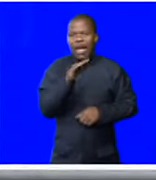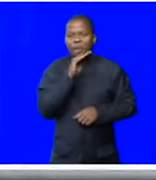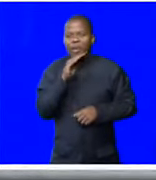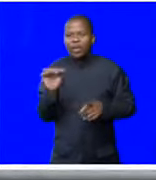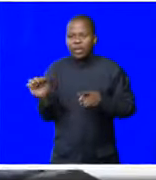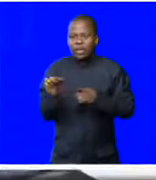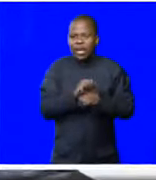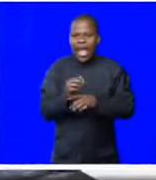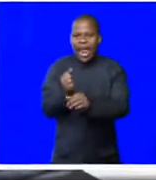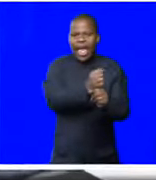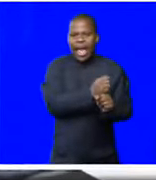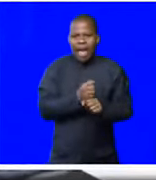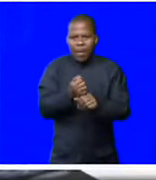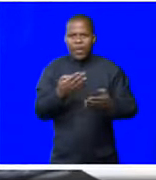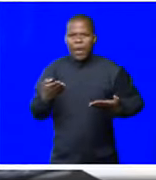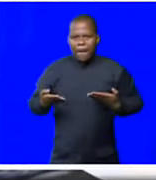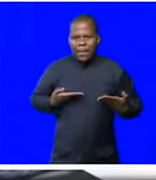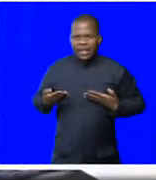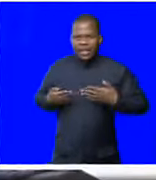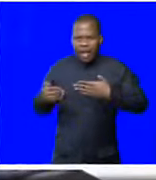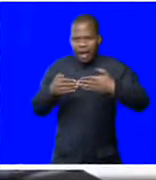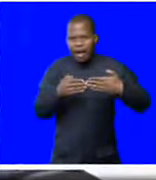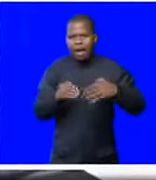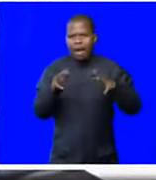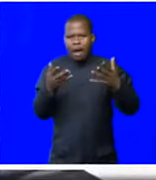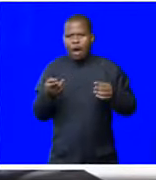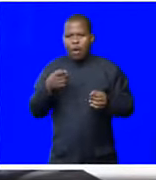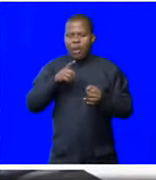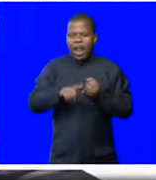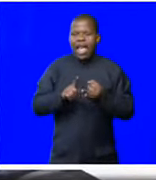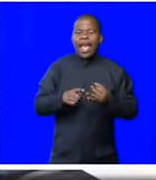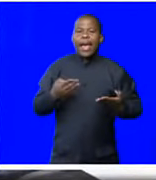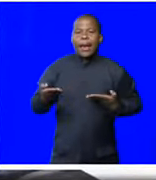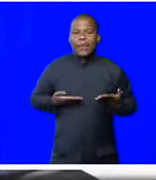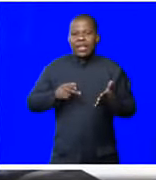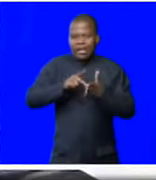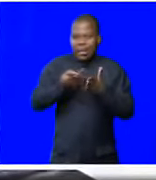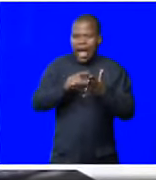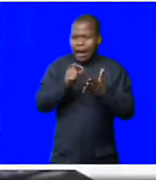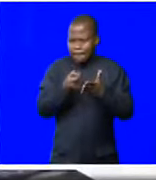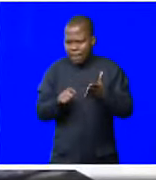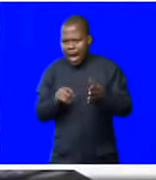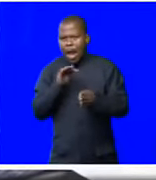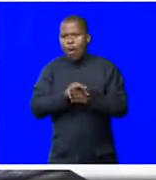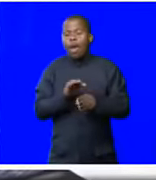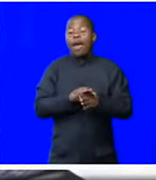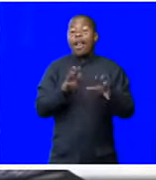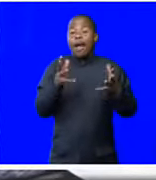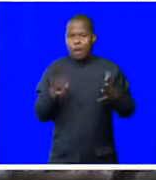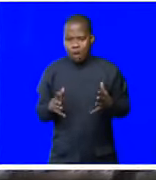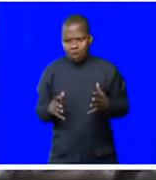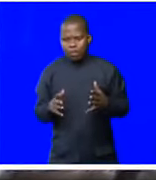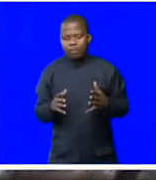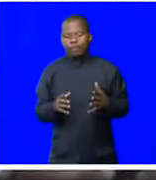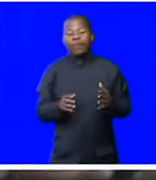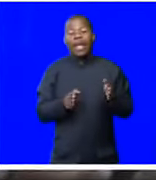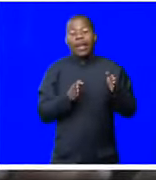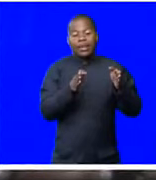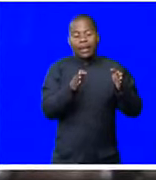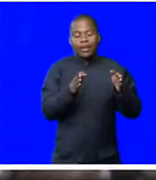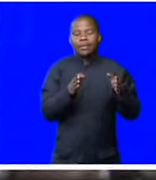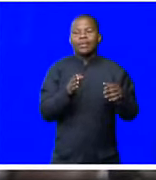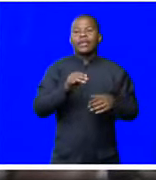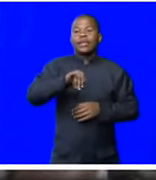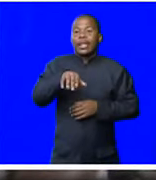business management as well as writing competitive business plans. Business Development Services Manager at JA,